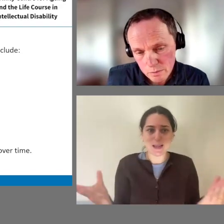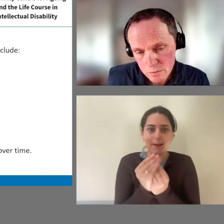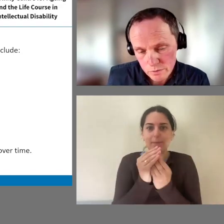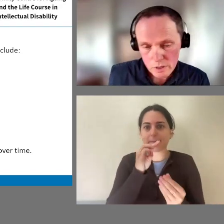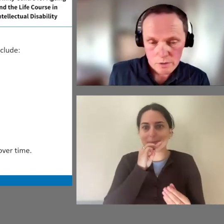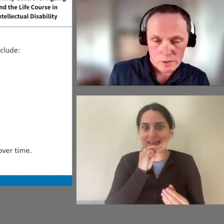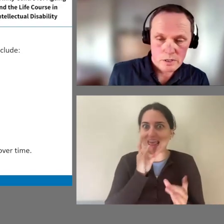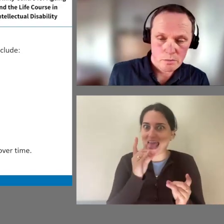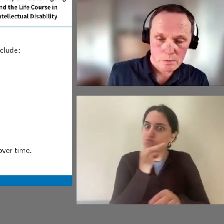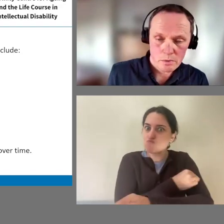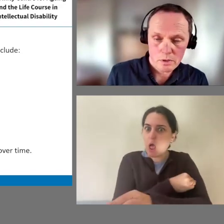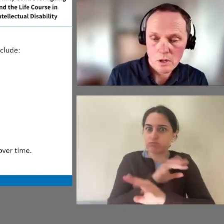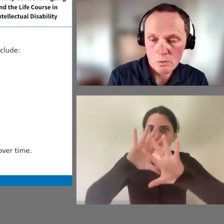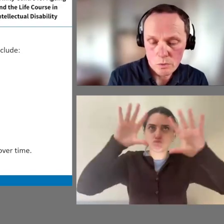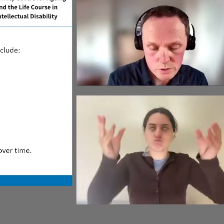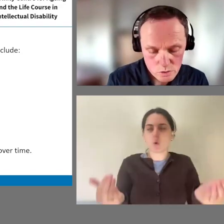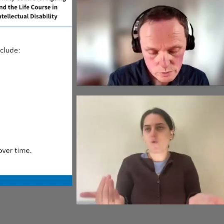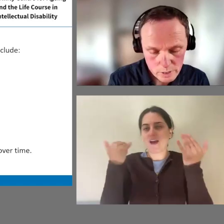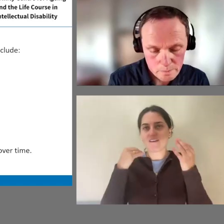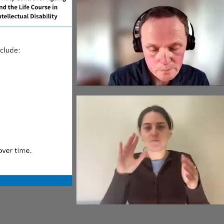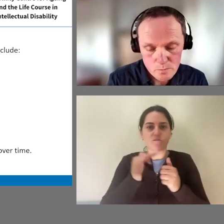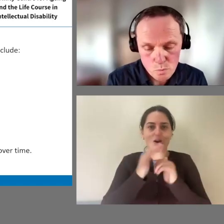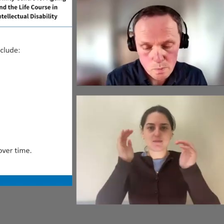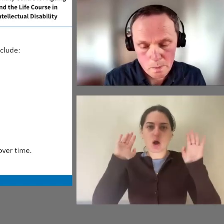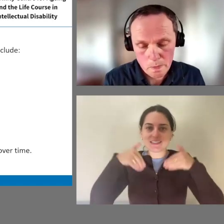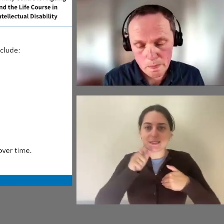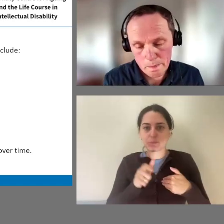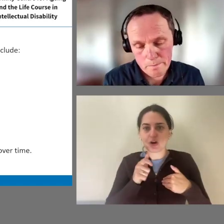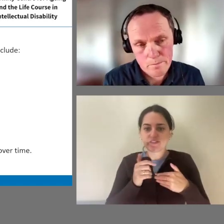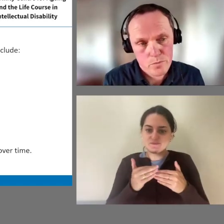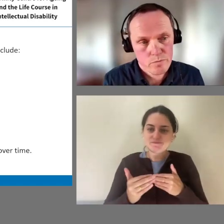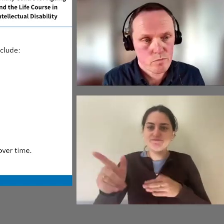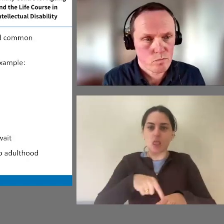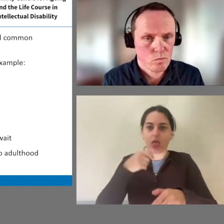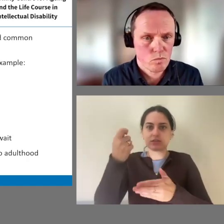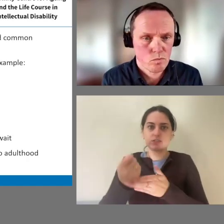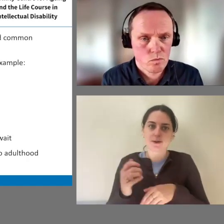health problems of autistic people worse over time.